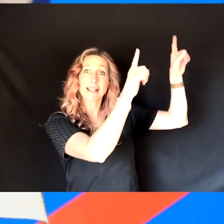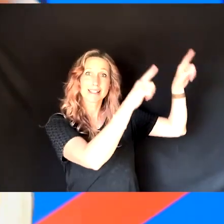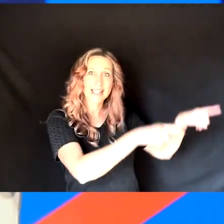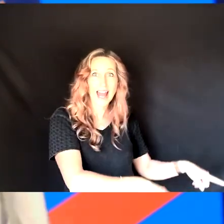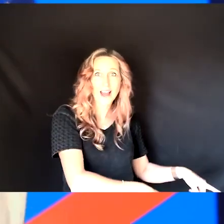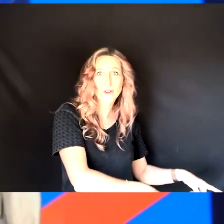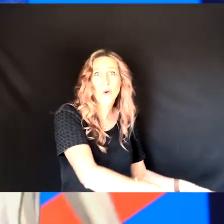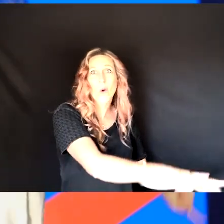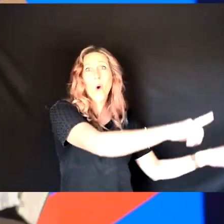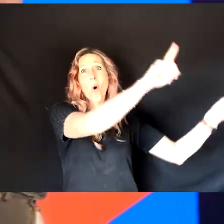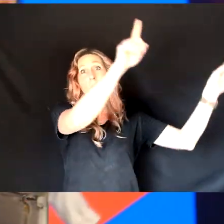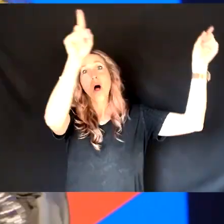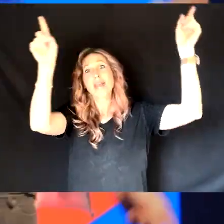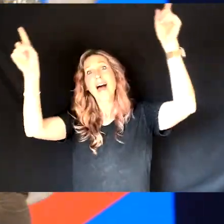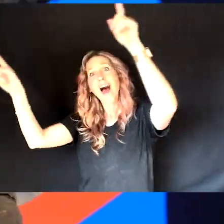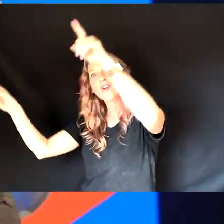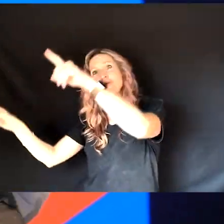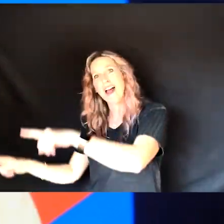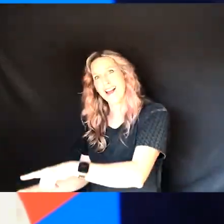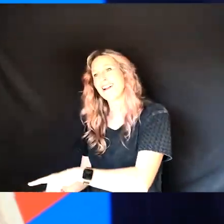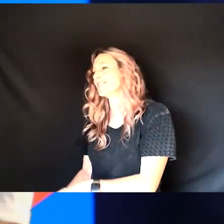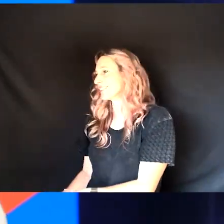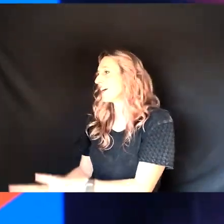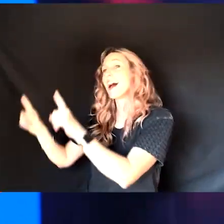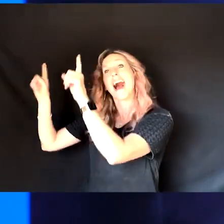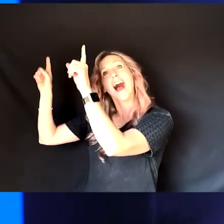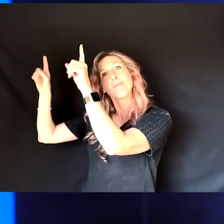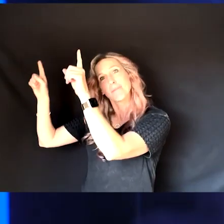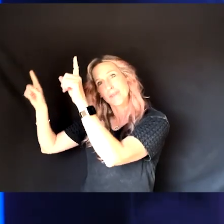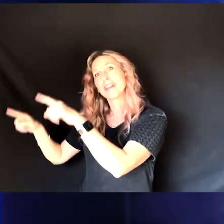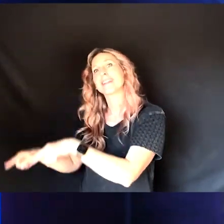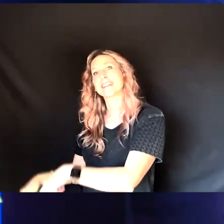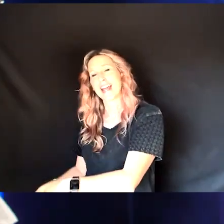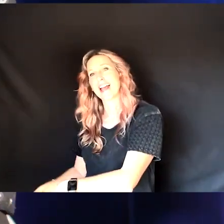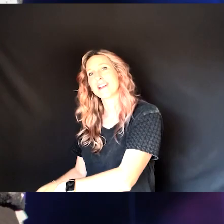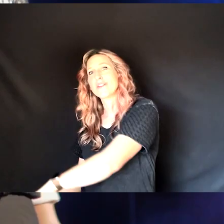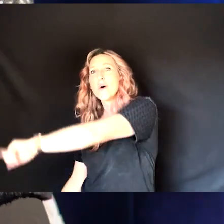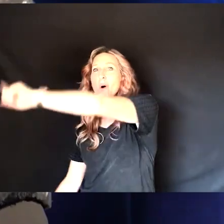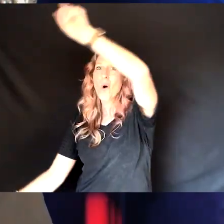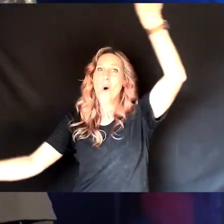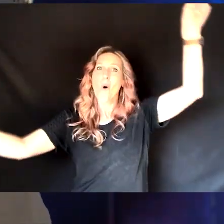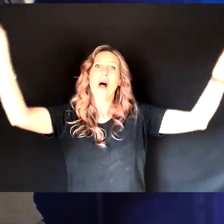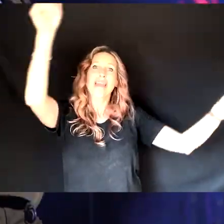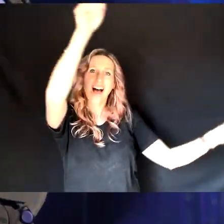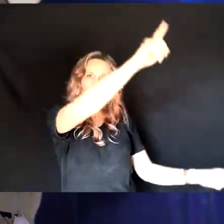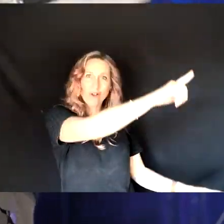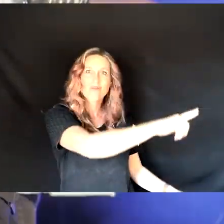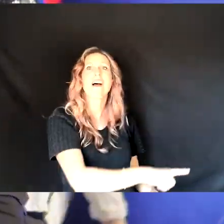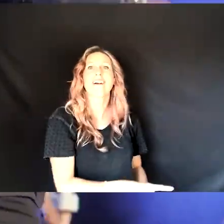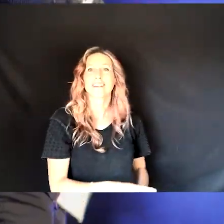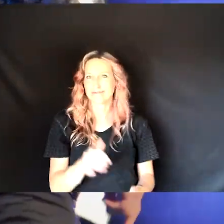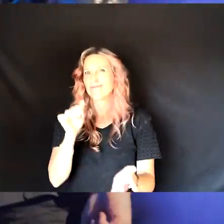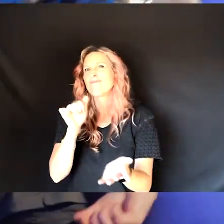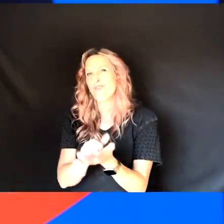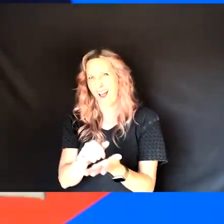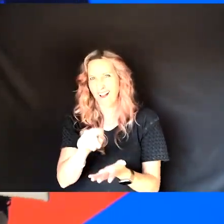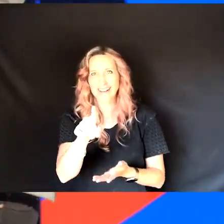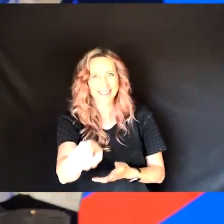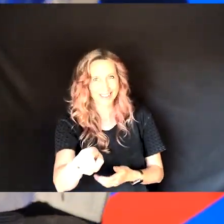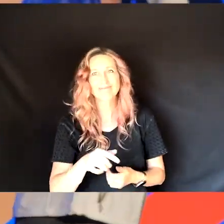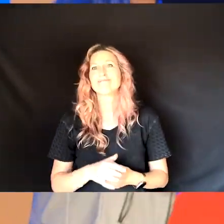up, down, all around, up, down, and all around. Yeah, you got